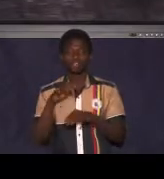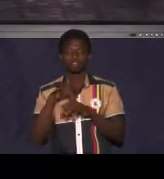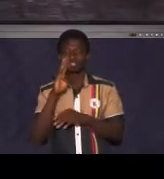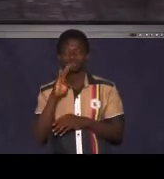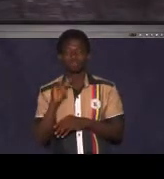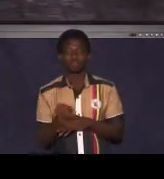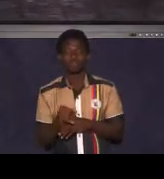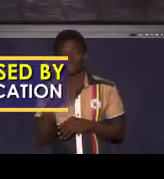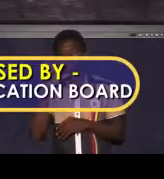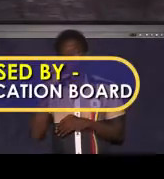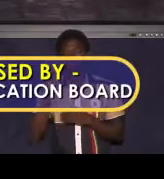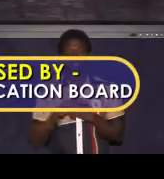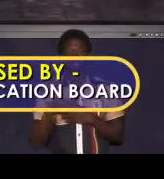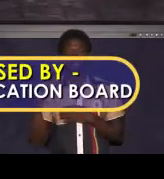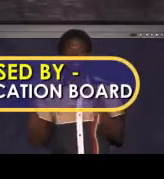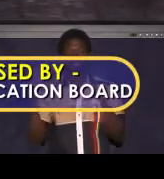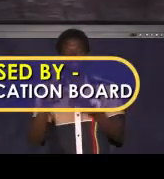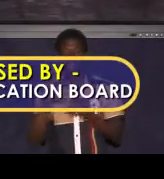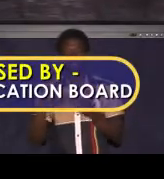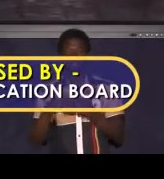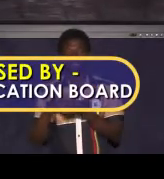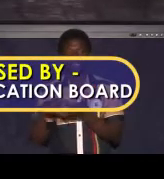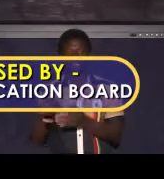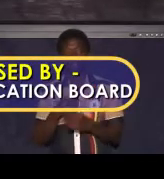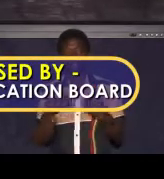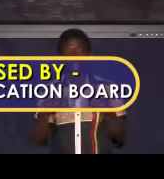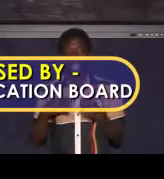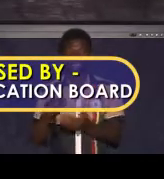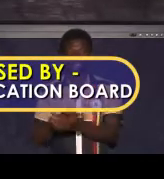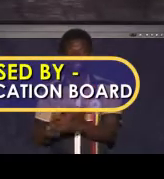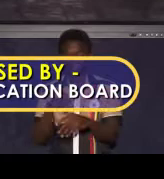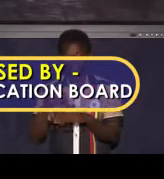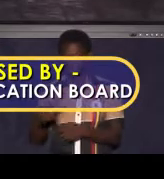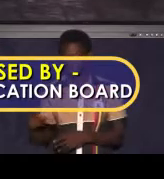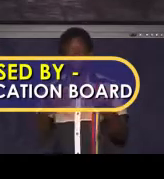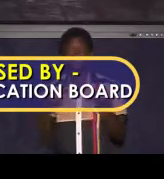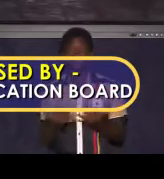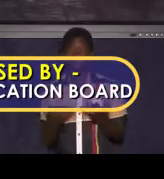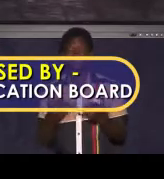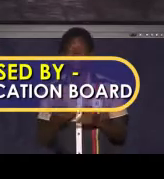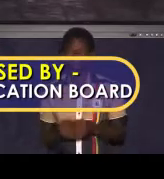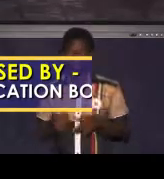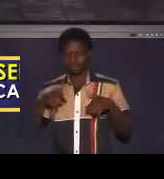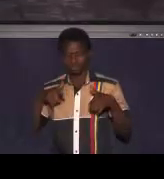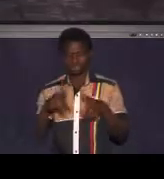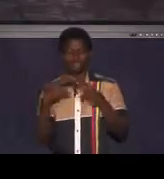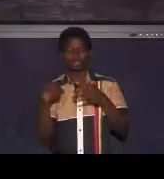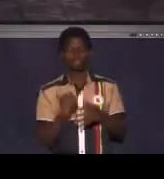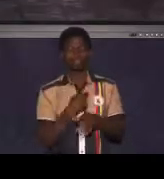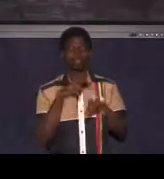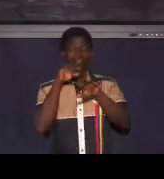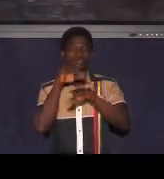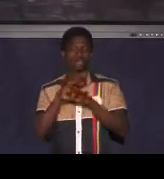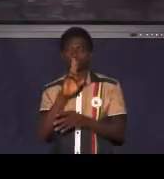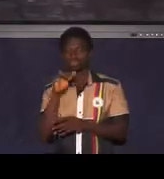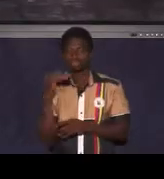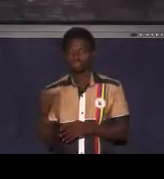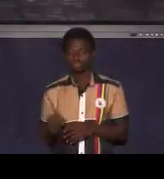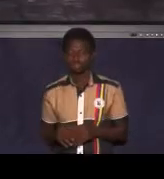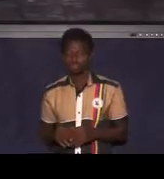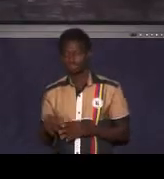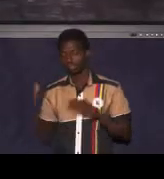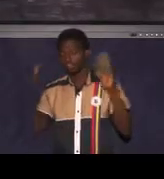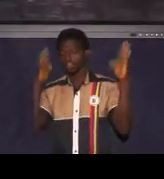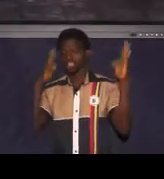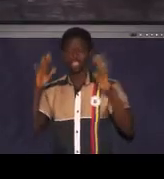exerts pressure. So all this we have discussed in properties of air. Now, let's look at uses of